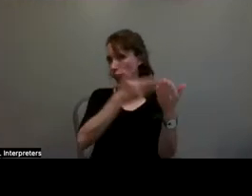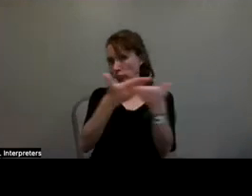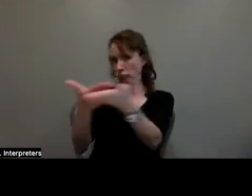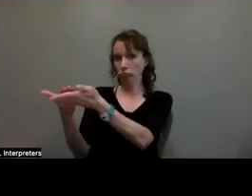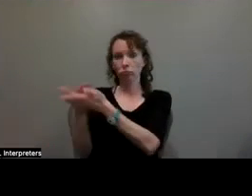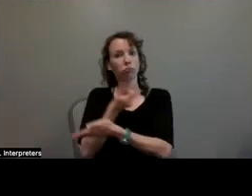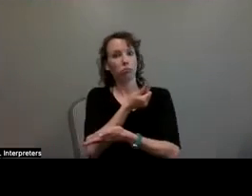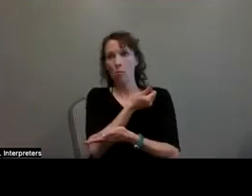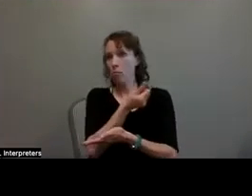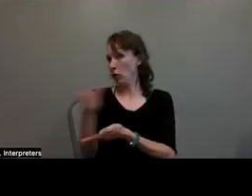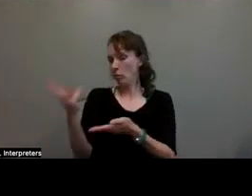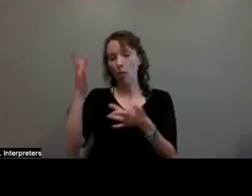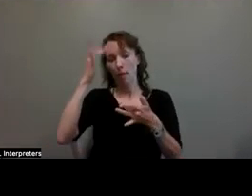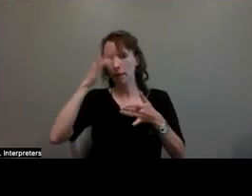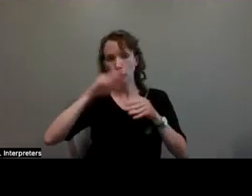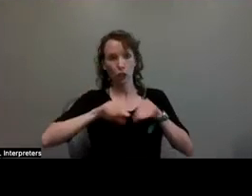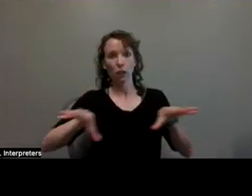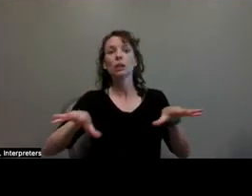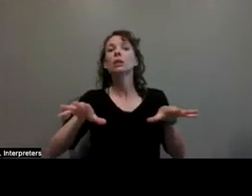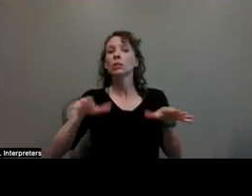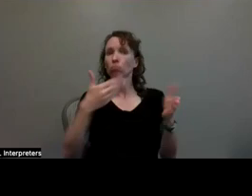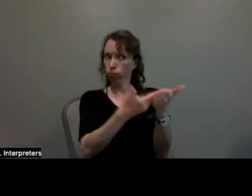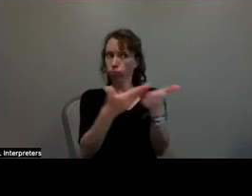multiple pathogens that